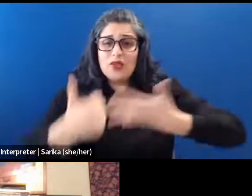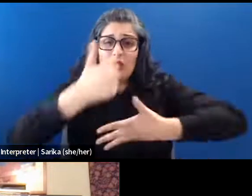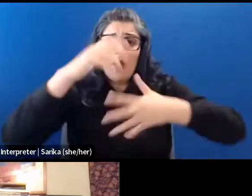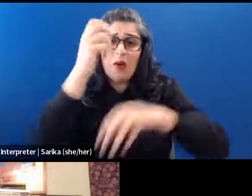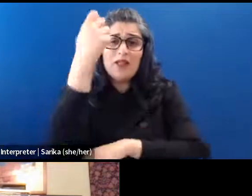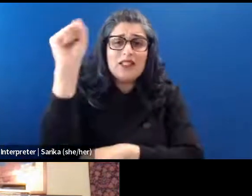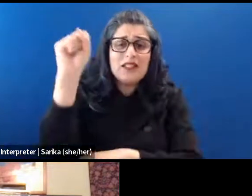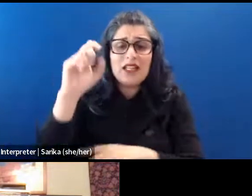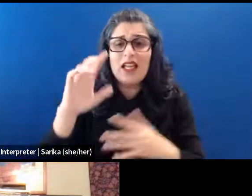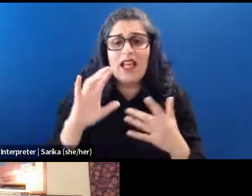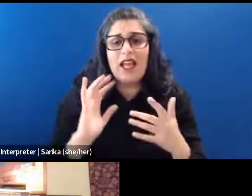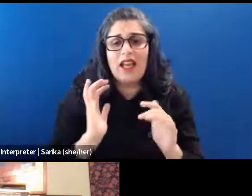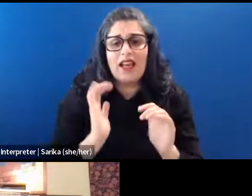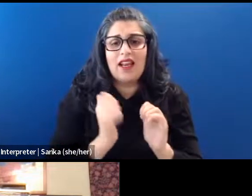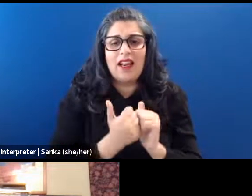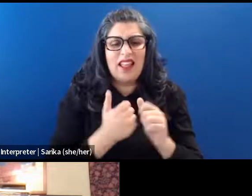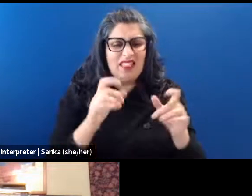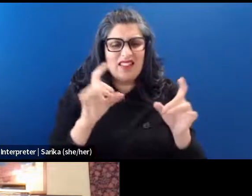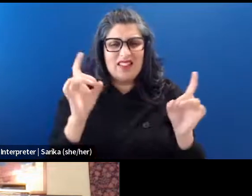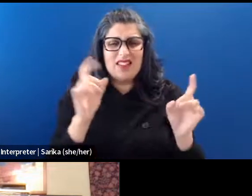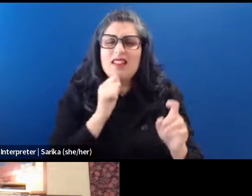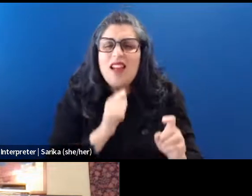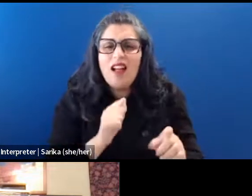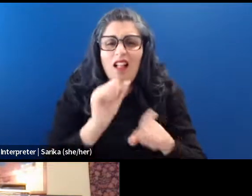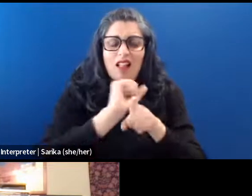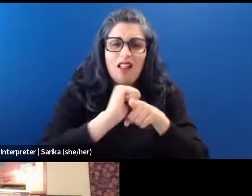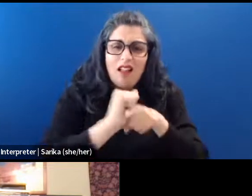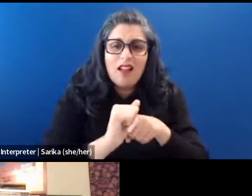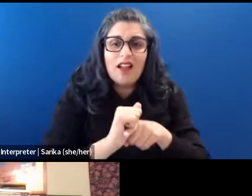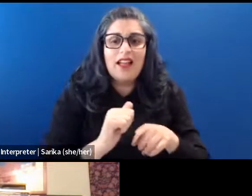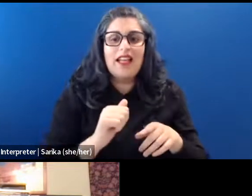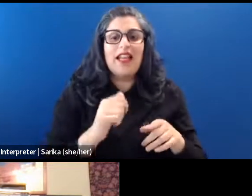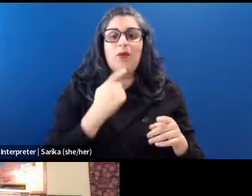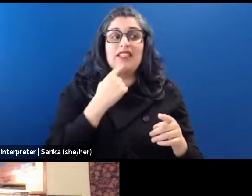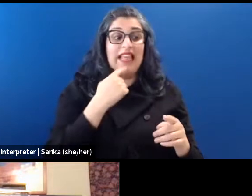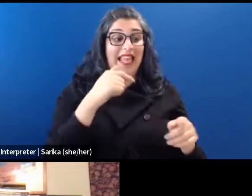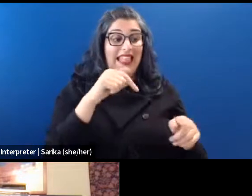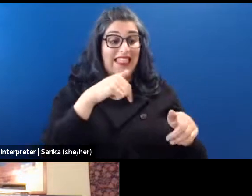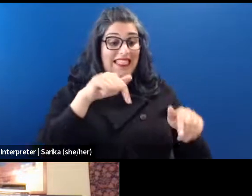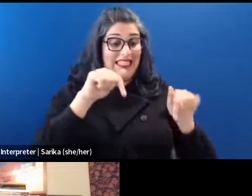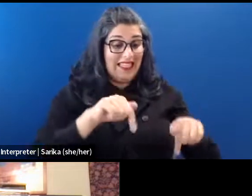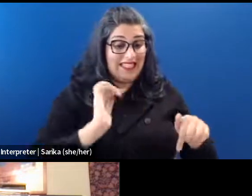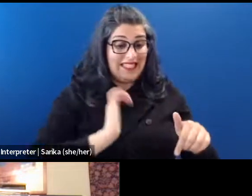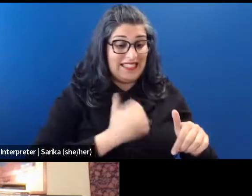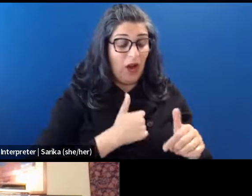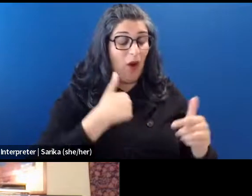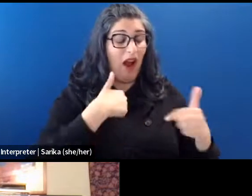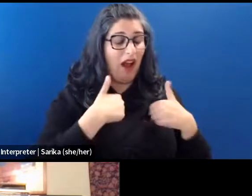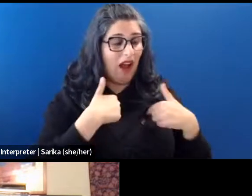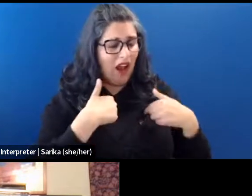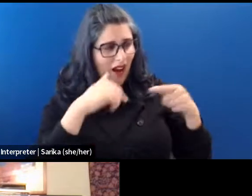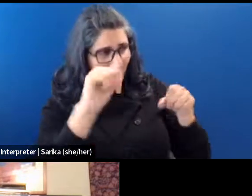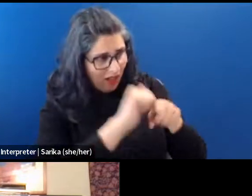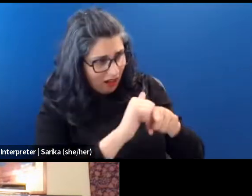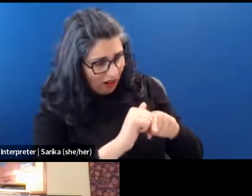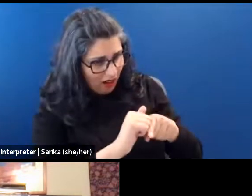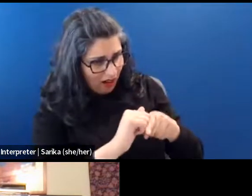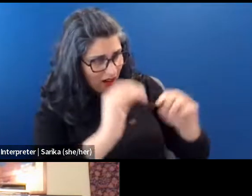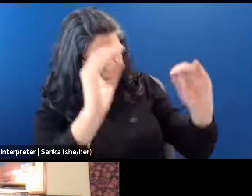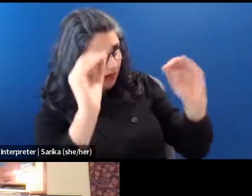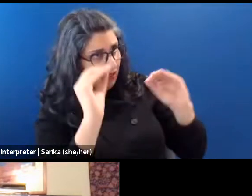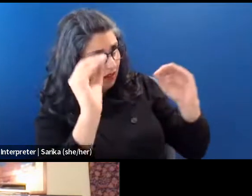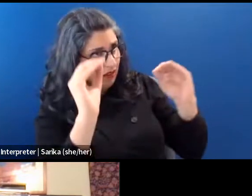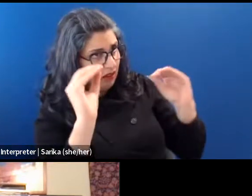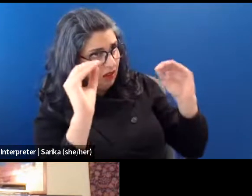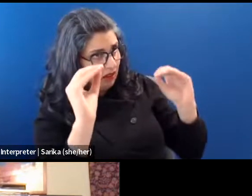say, this is how I've been conditioned, and here are some practices to turn towards that conditioning